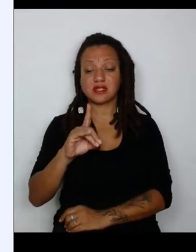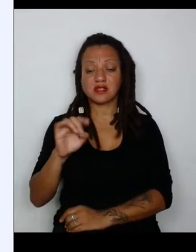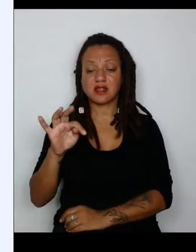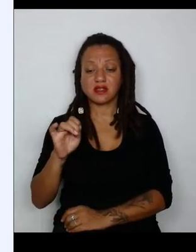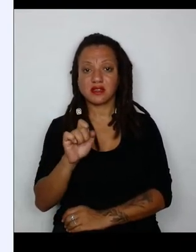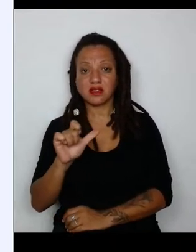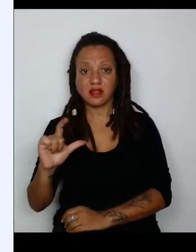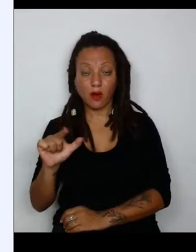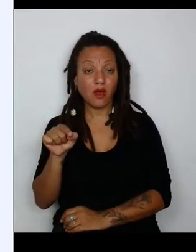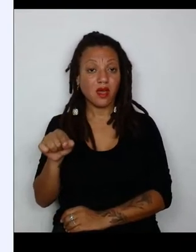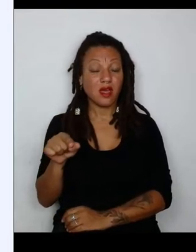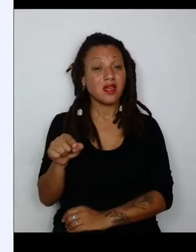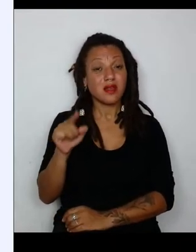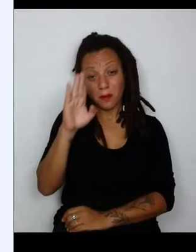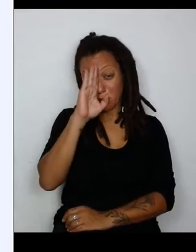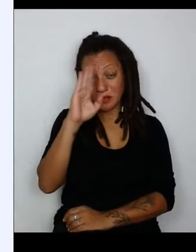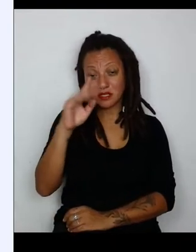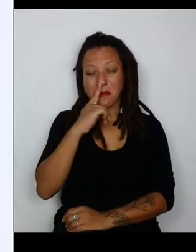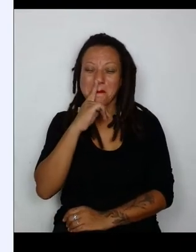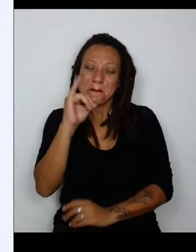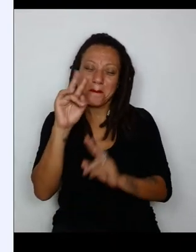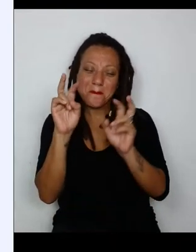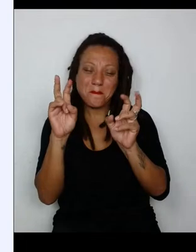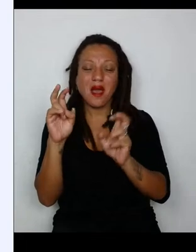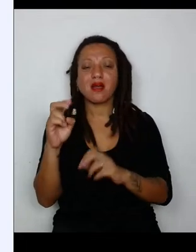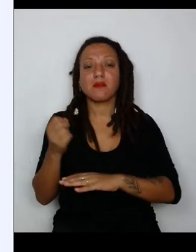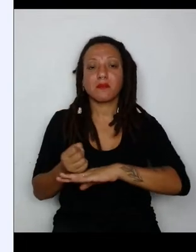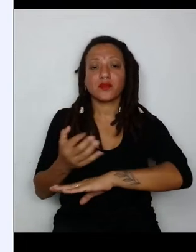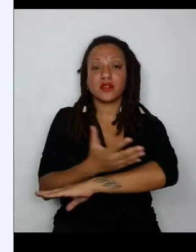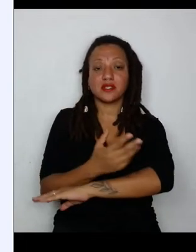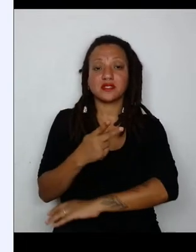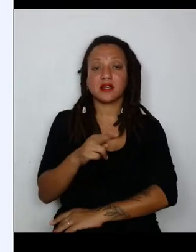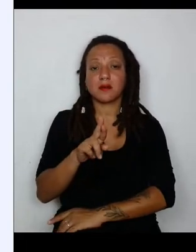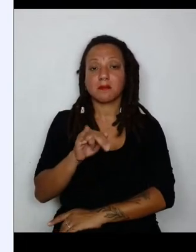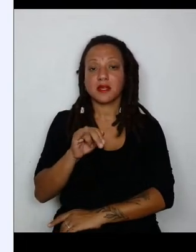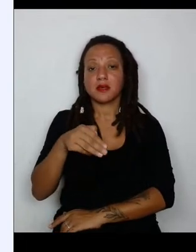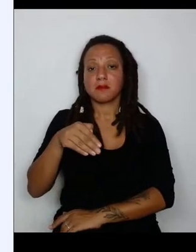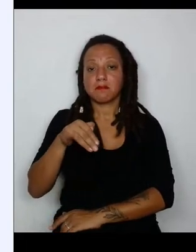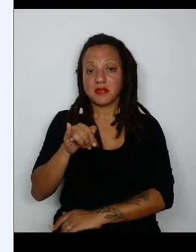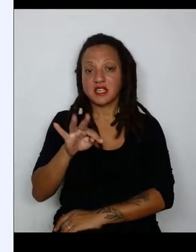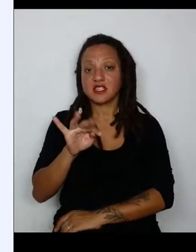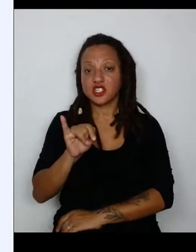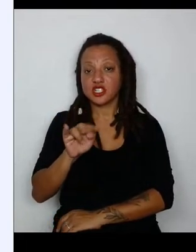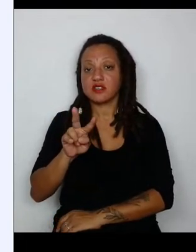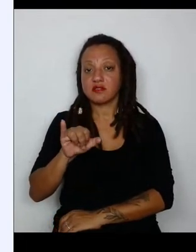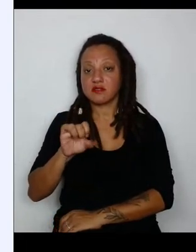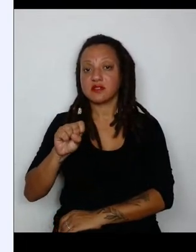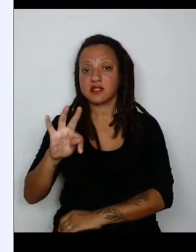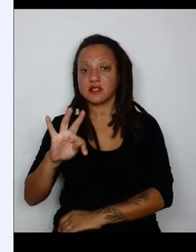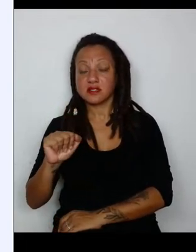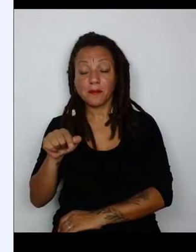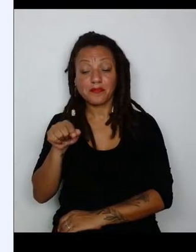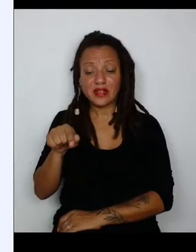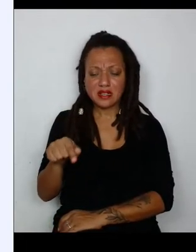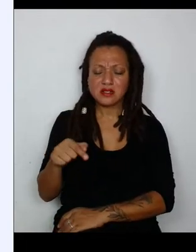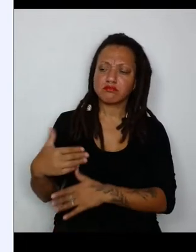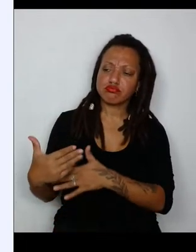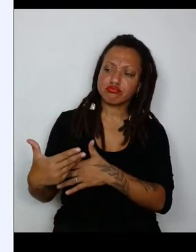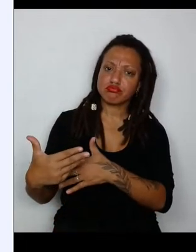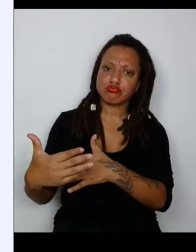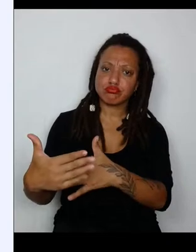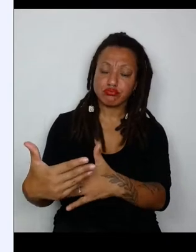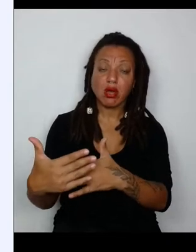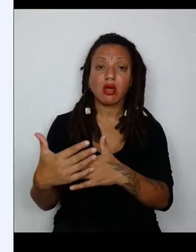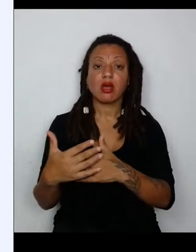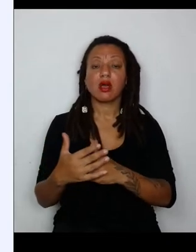critiques crucial and revelatory at those moments have in recent years been intensified to fever pitch